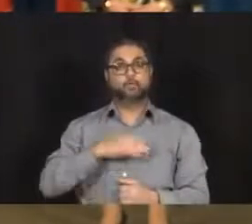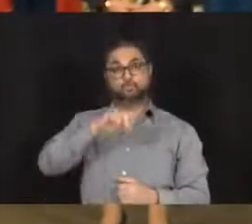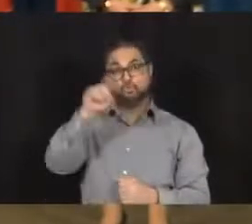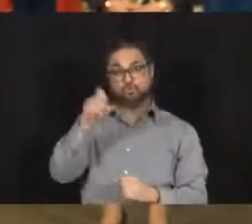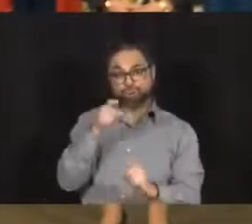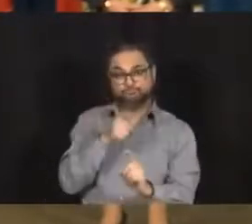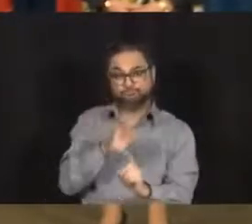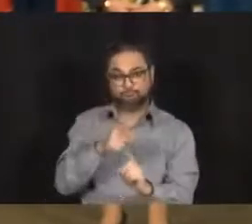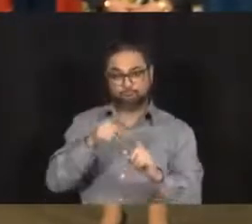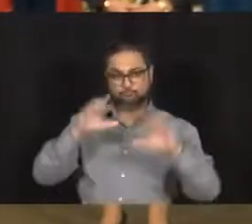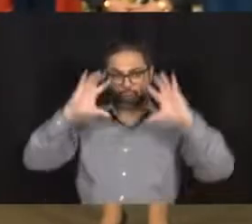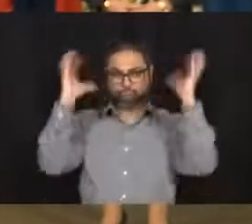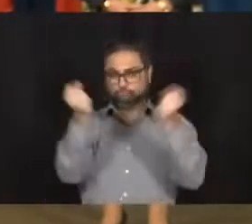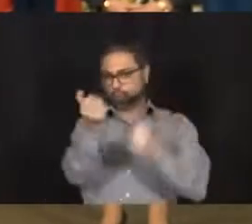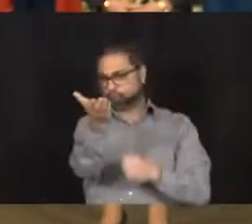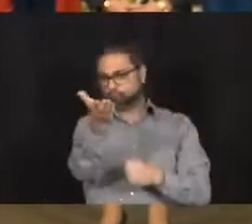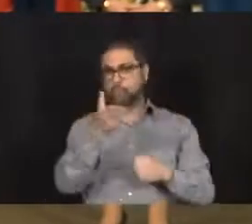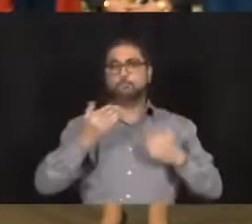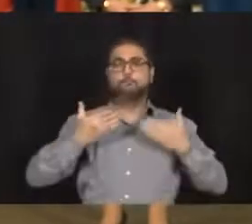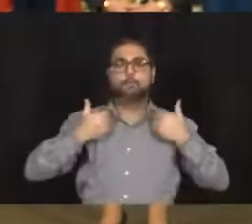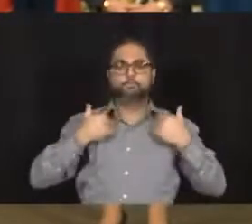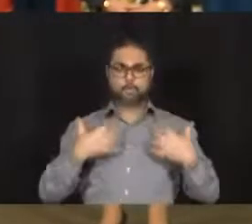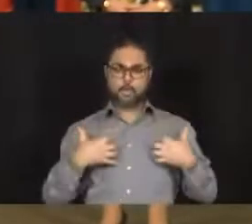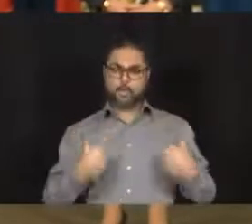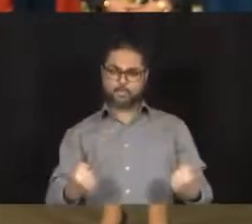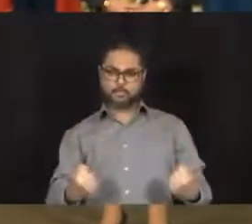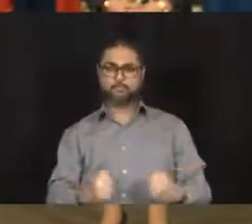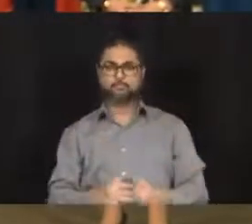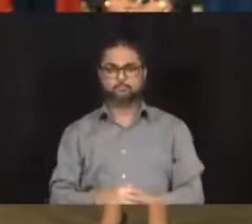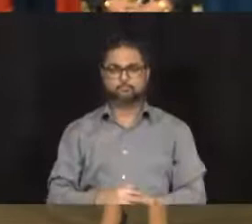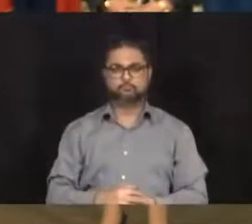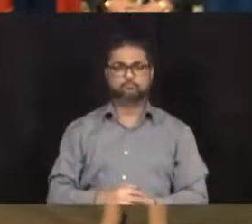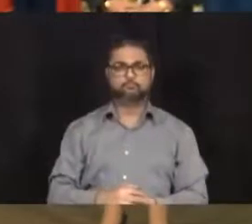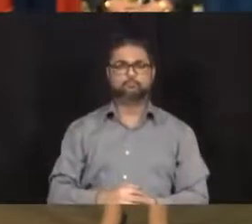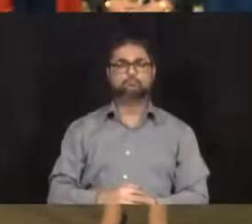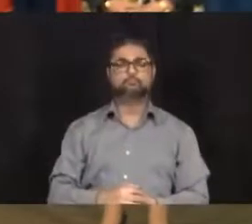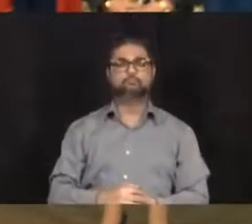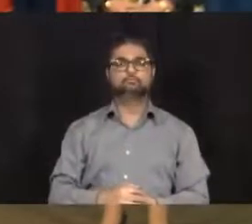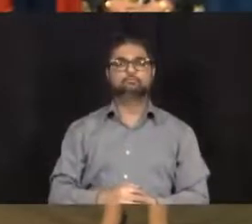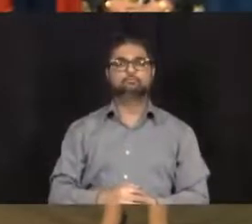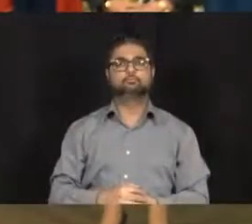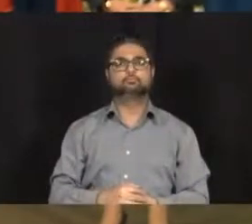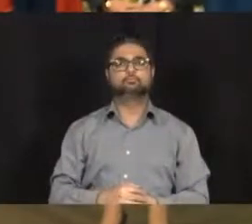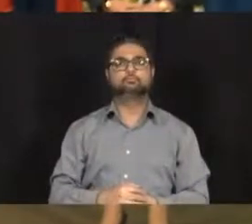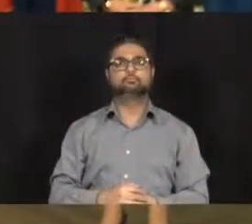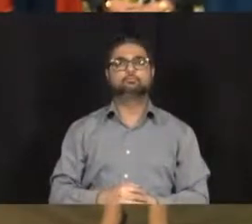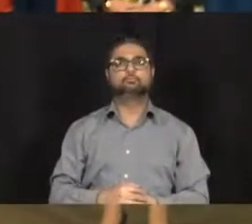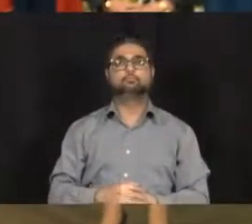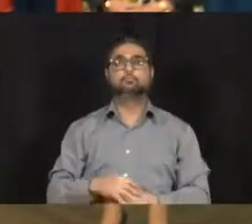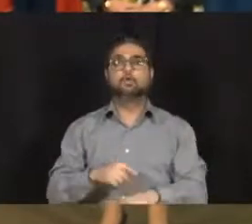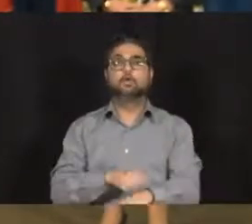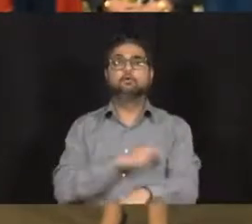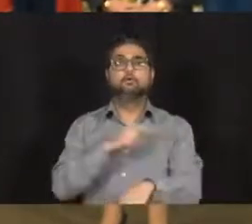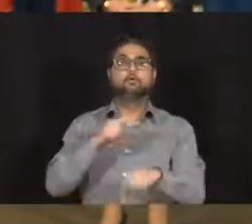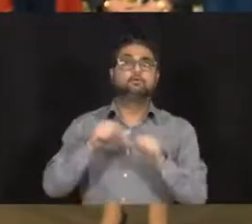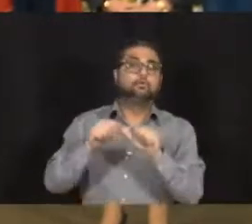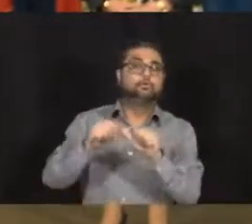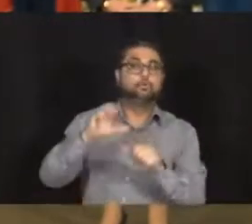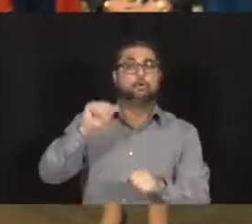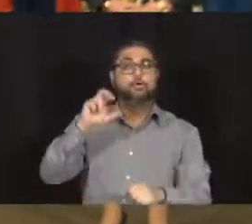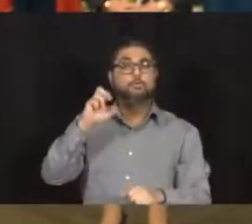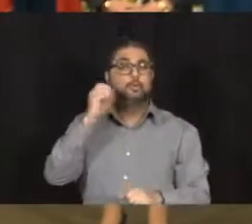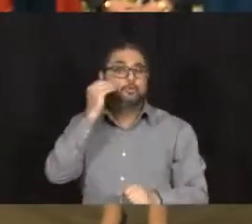Health. You know, we've heard about ongoing issues at Participation House in Markham, other long-term care facilities across the province struggling